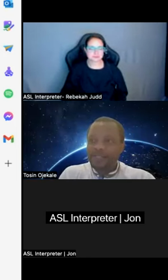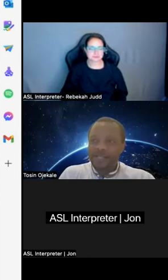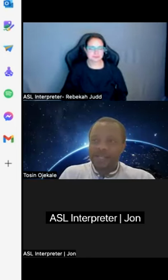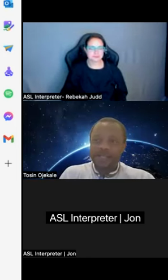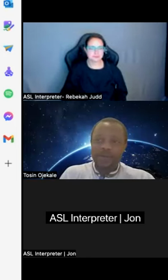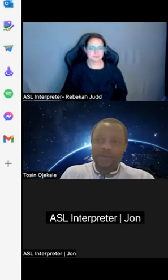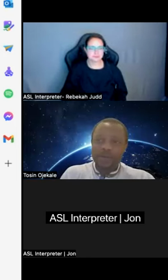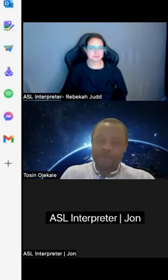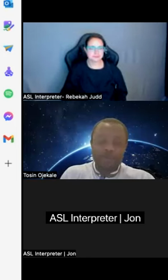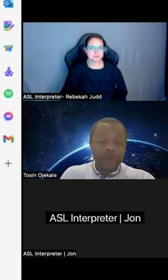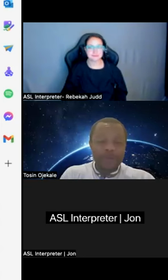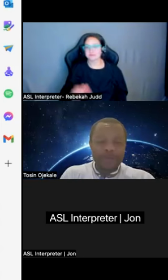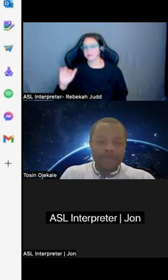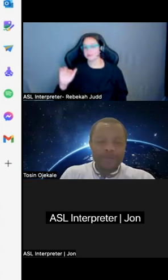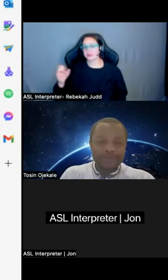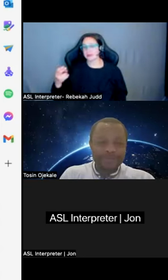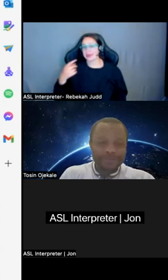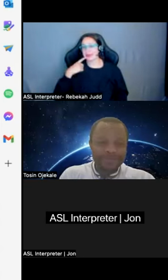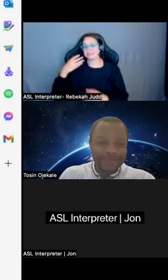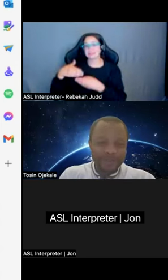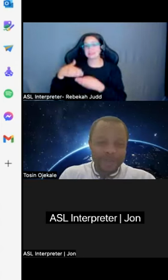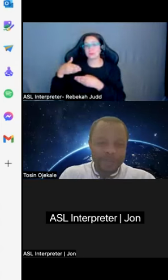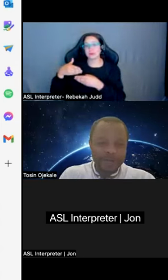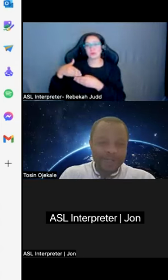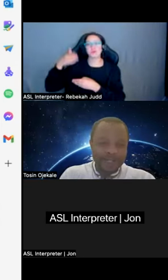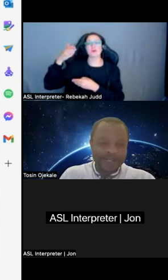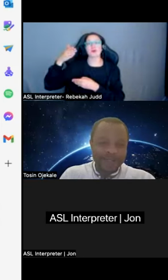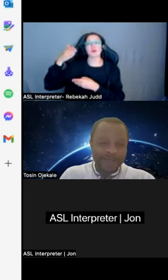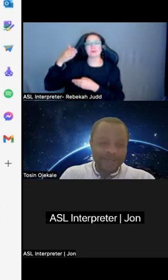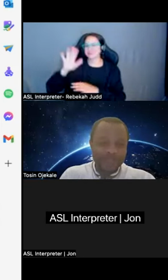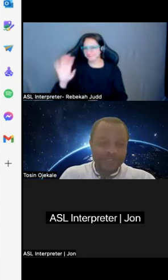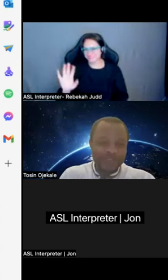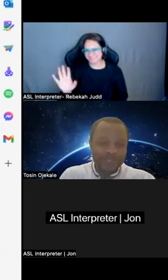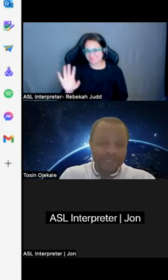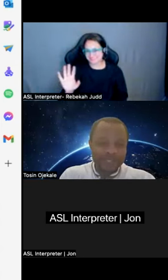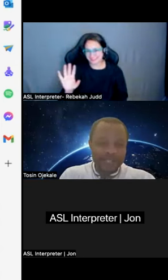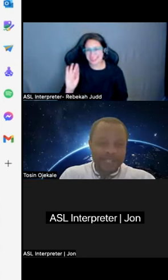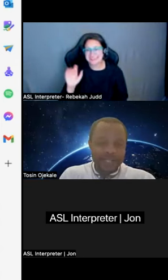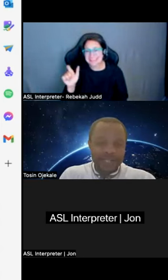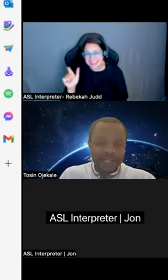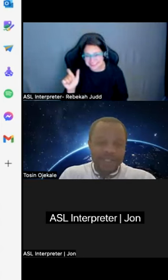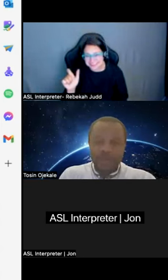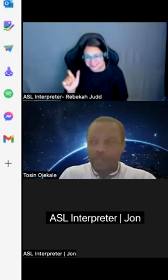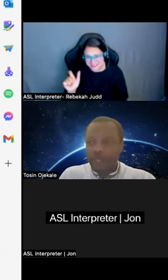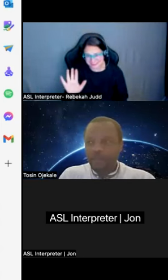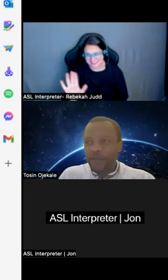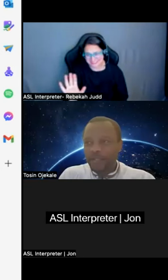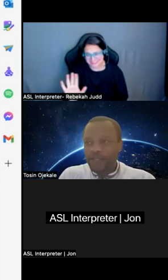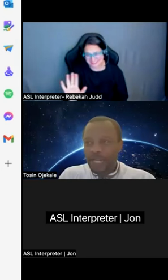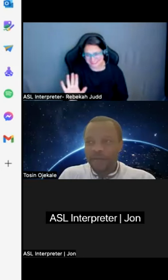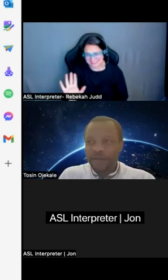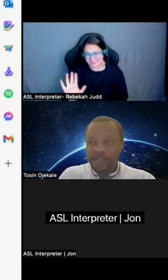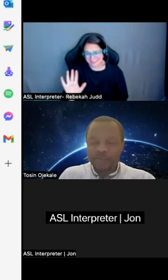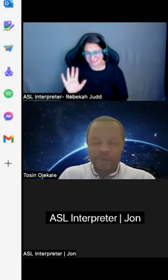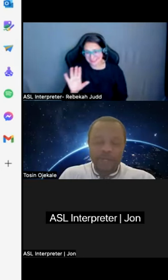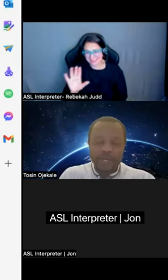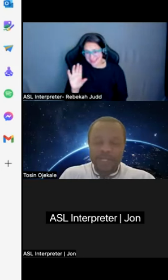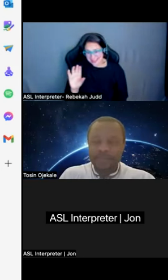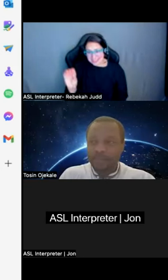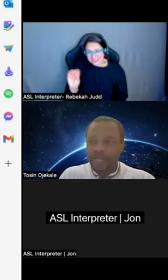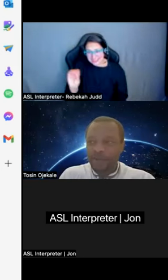Ash says, open up some windows. Remember, that's still oxygen. So if you are just having